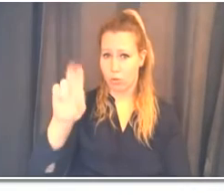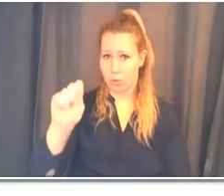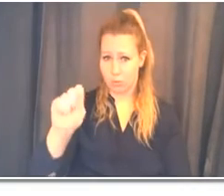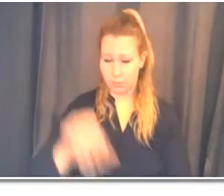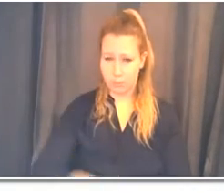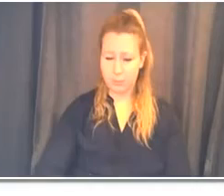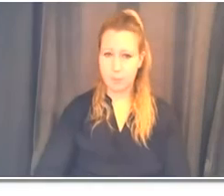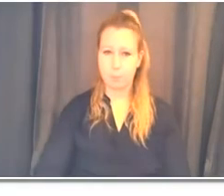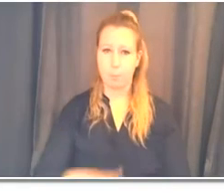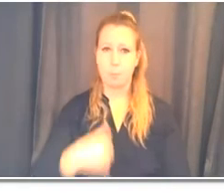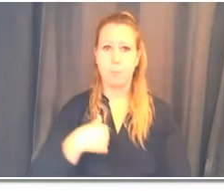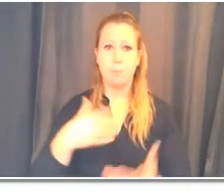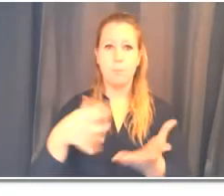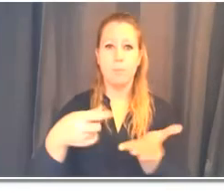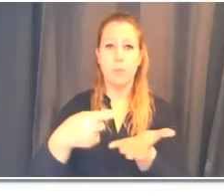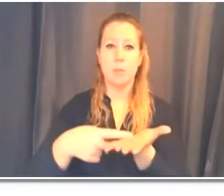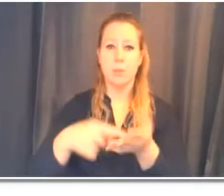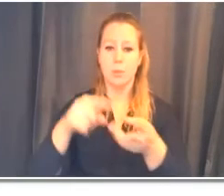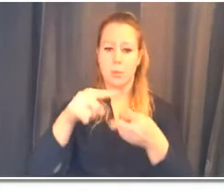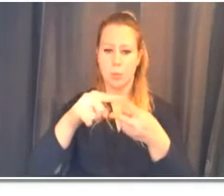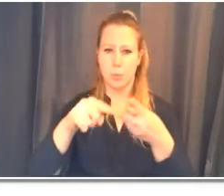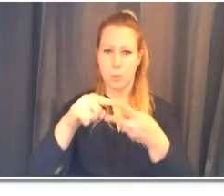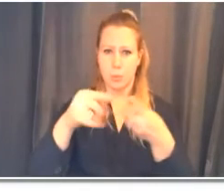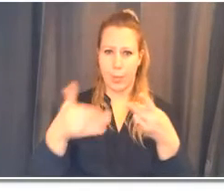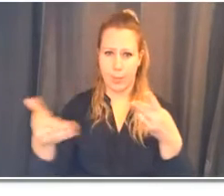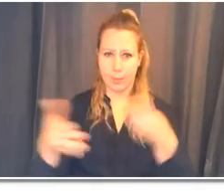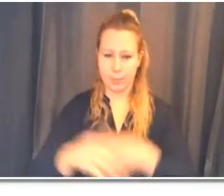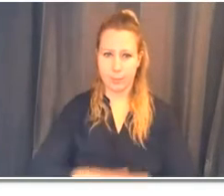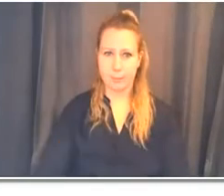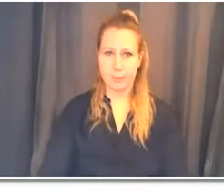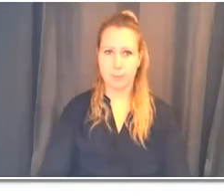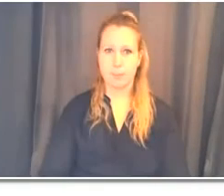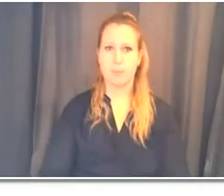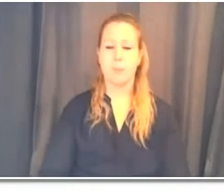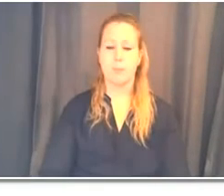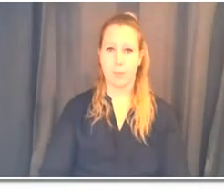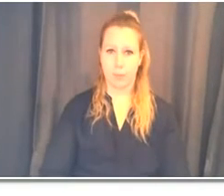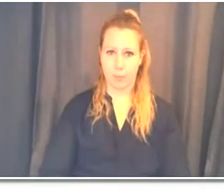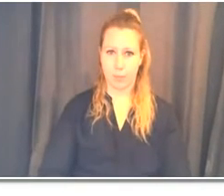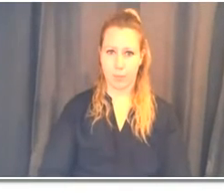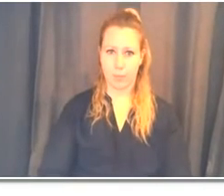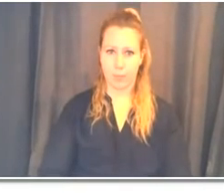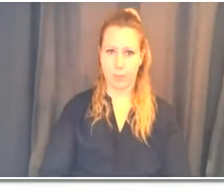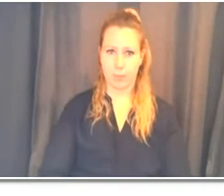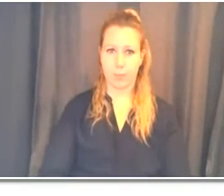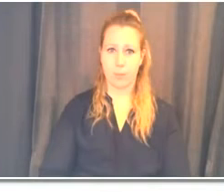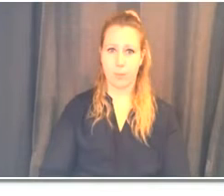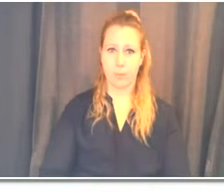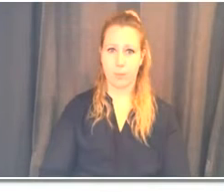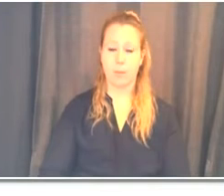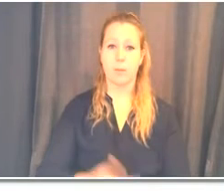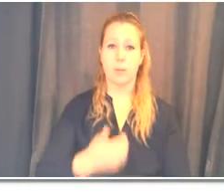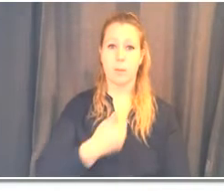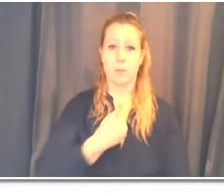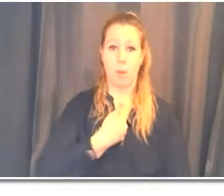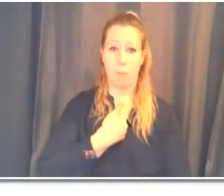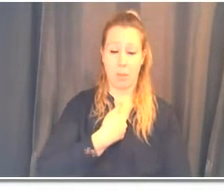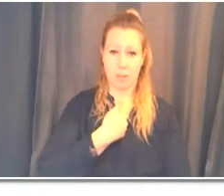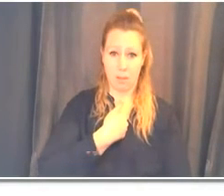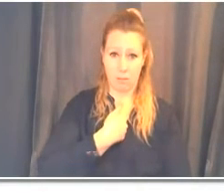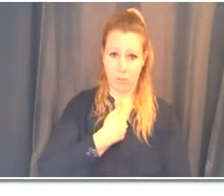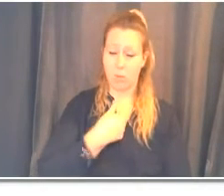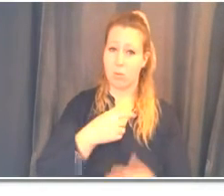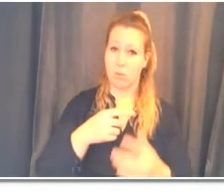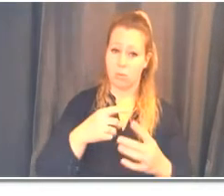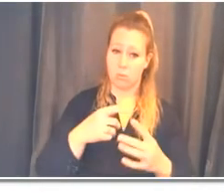Cabrera already had it it is one of the most uh straightforward pieces I guess the piece I'm a little lost on is we have 2